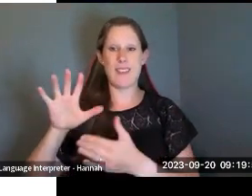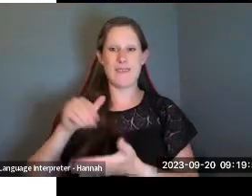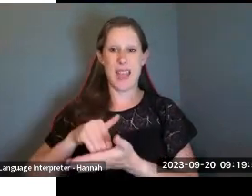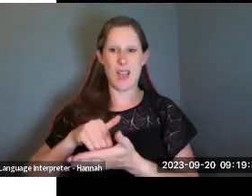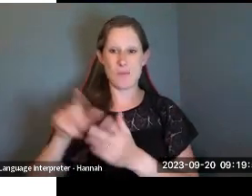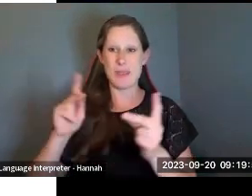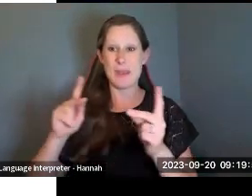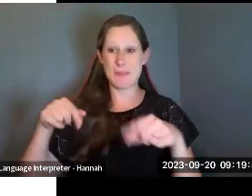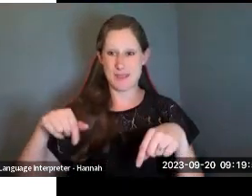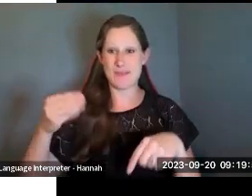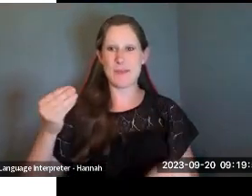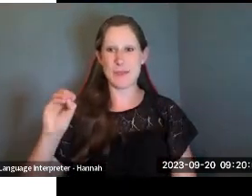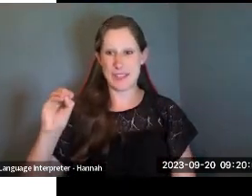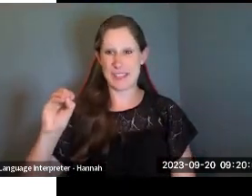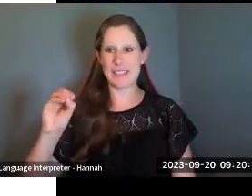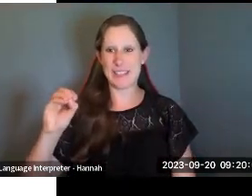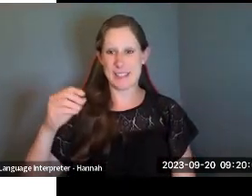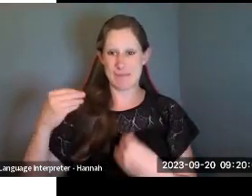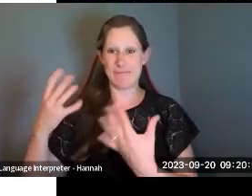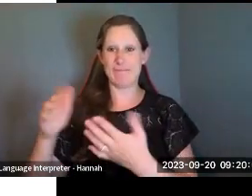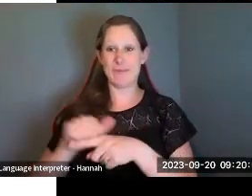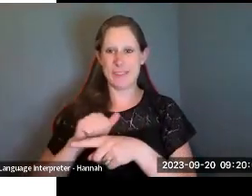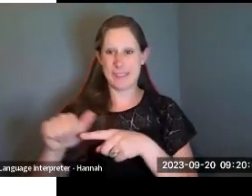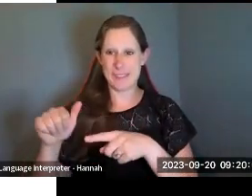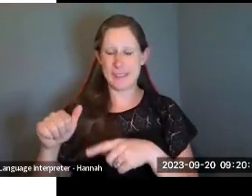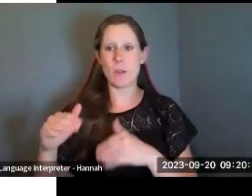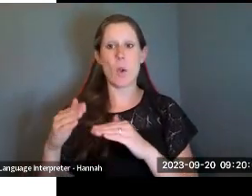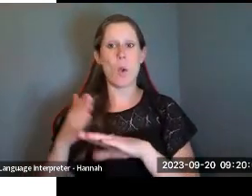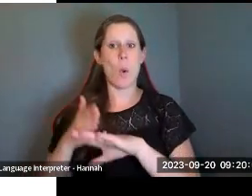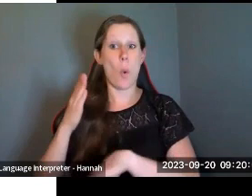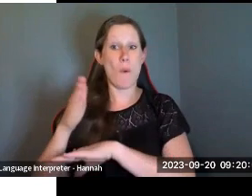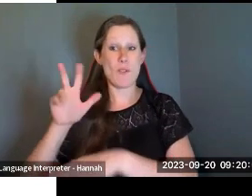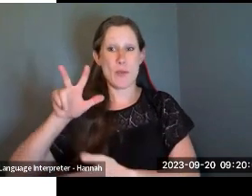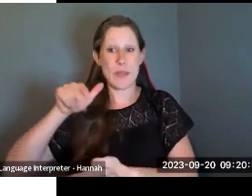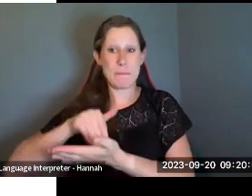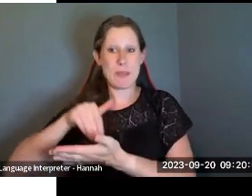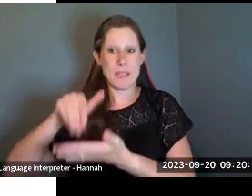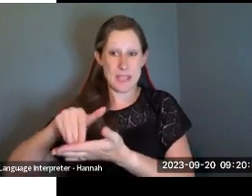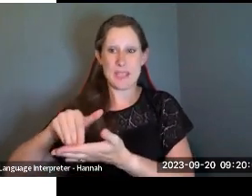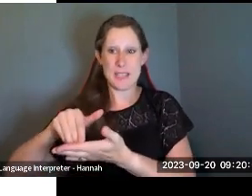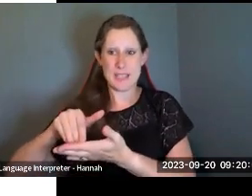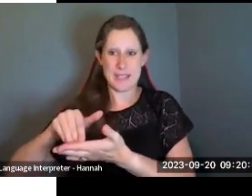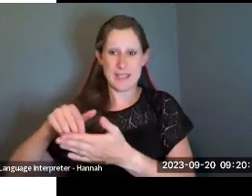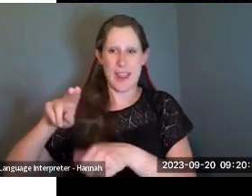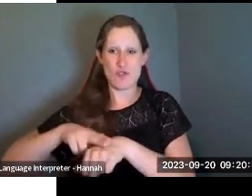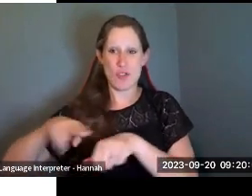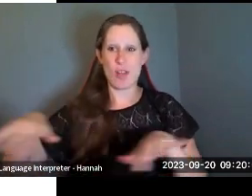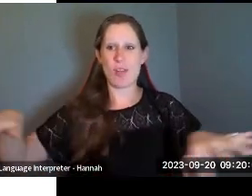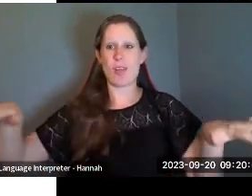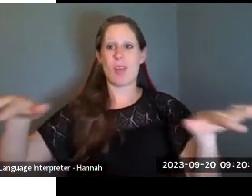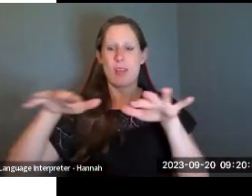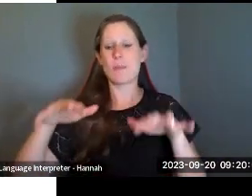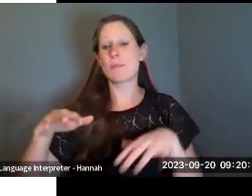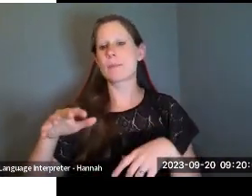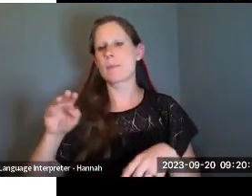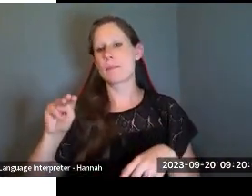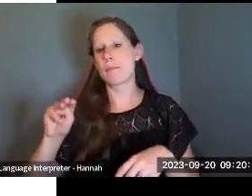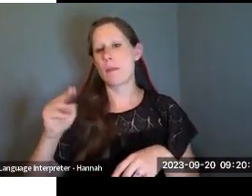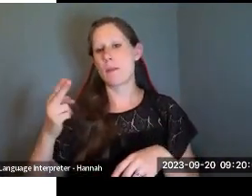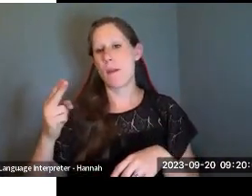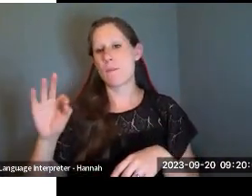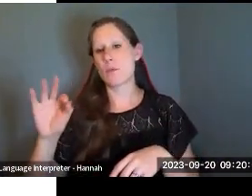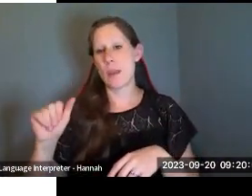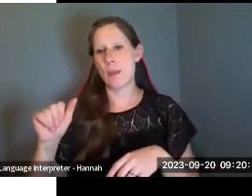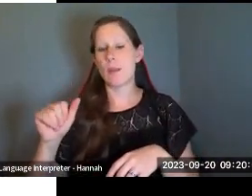in Missouri and over 3 million nationally. Mental health first aid really strives to make this